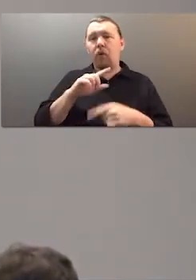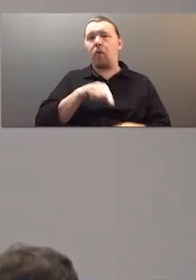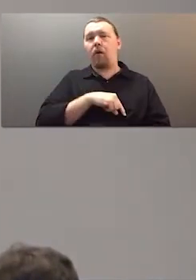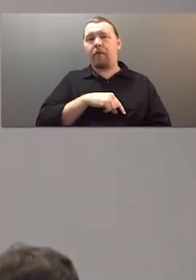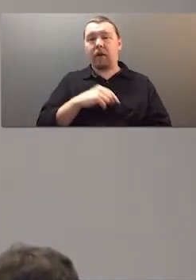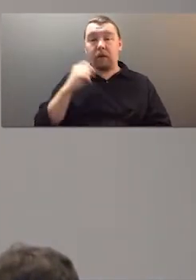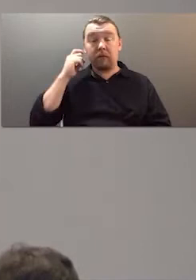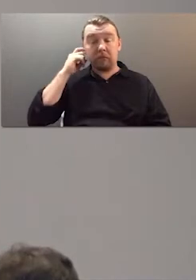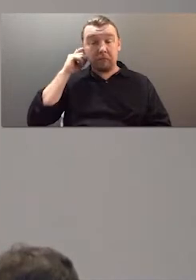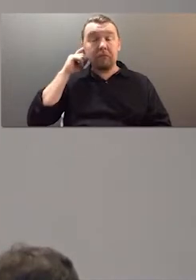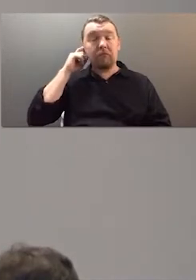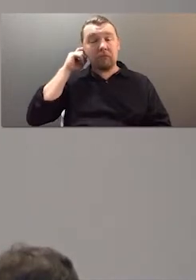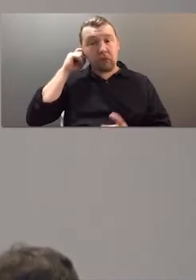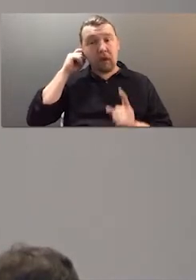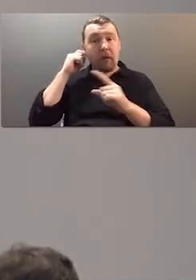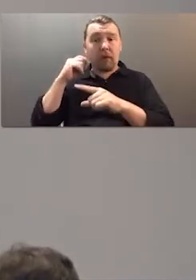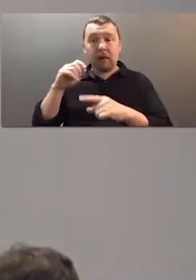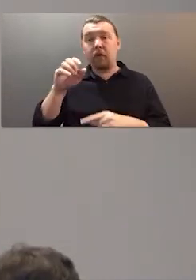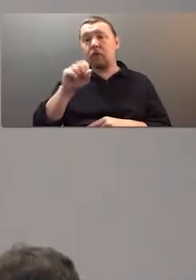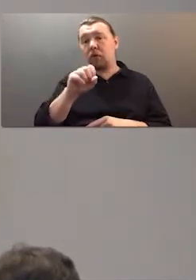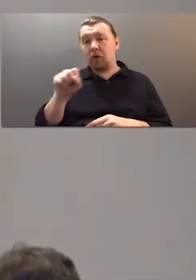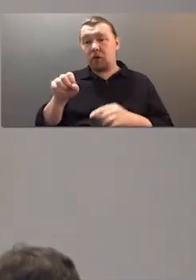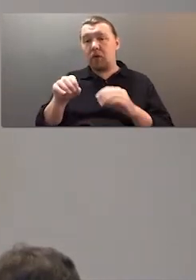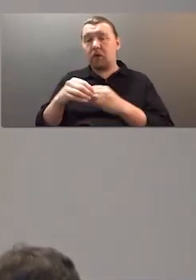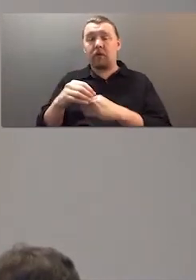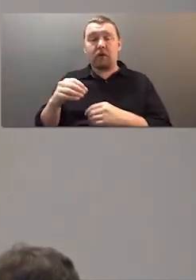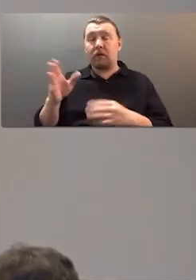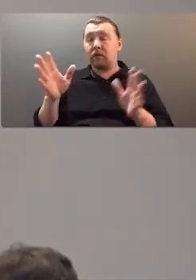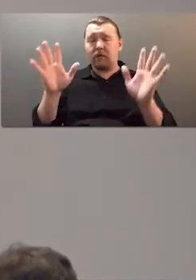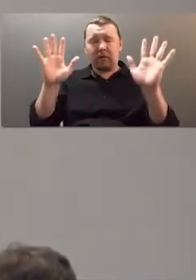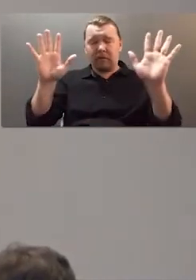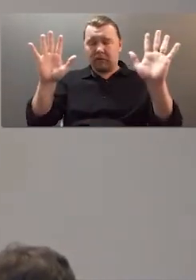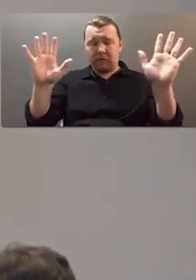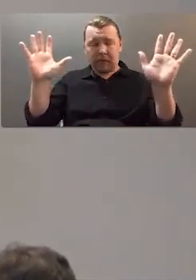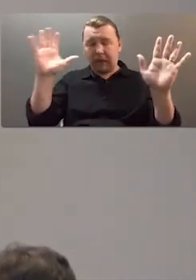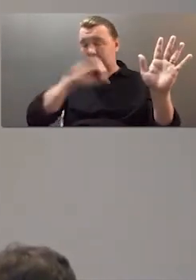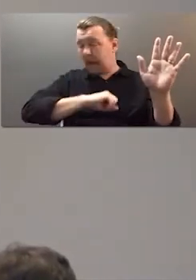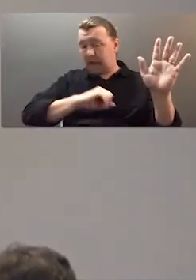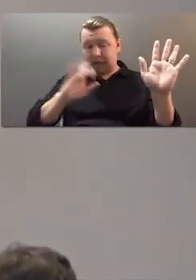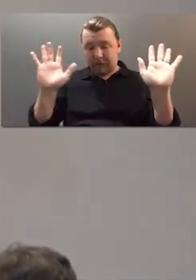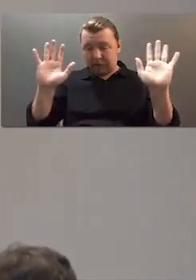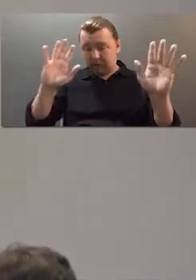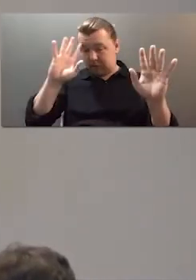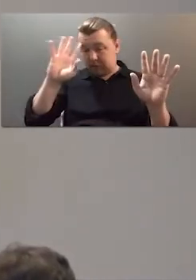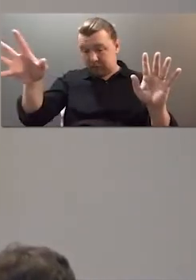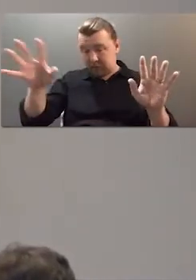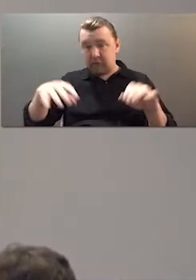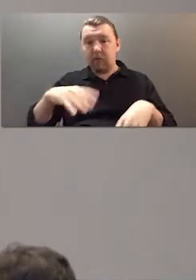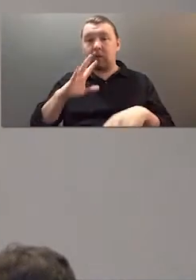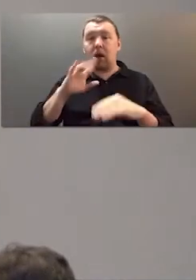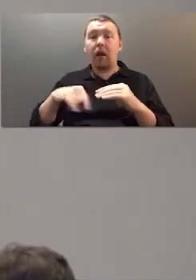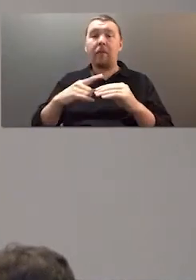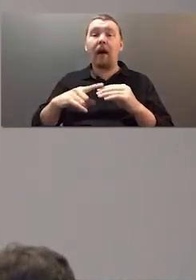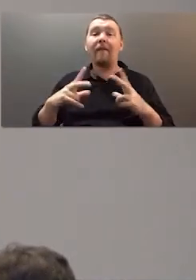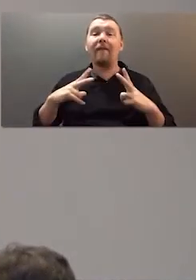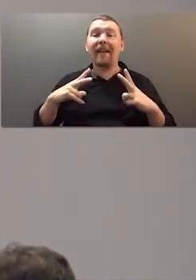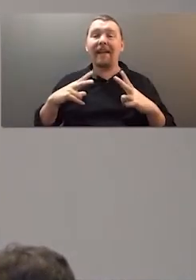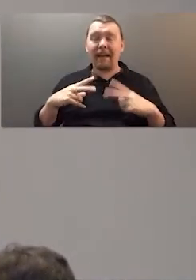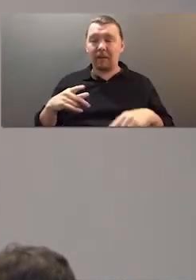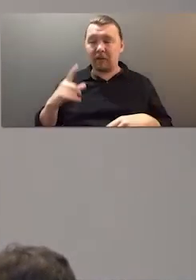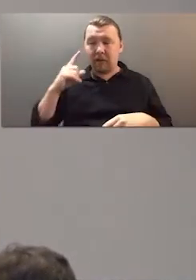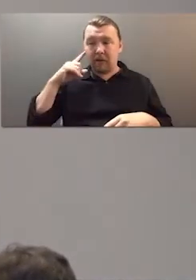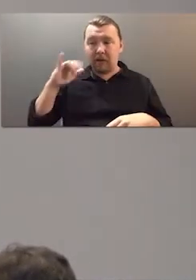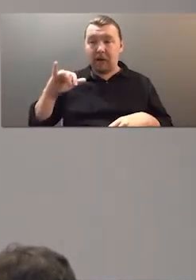disability expense. So then I went to Social Security and say, okay, let's just spitball. All right, let's just talk about vacation, right? We hear that.